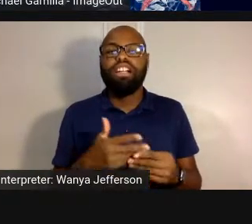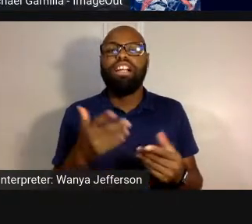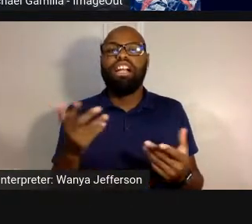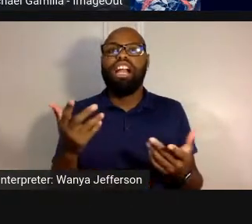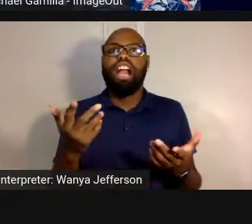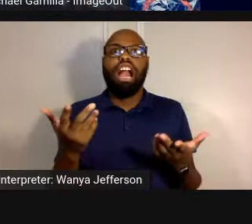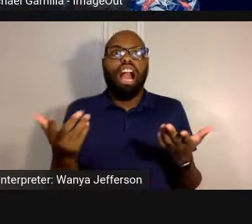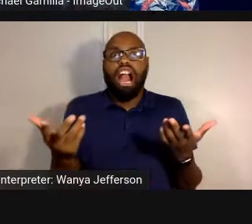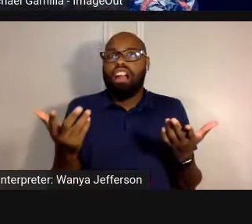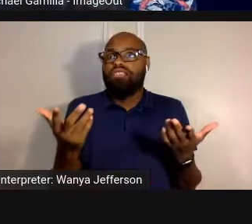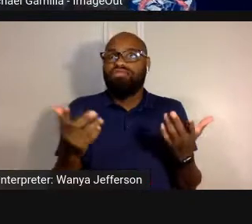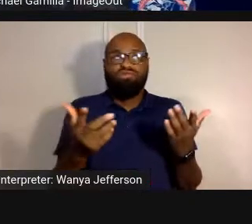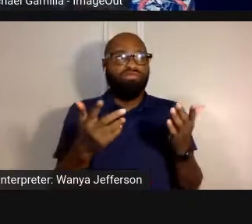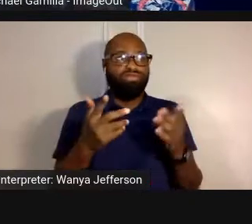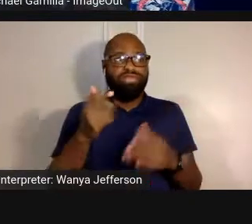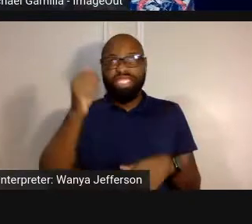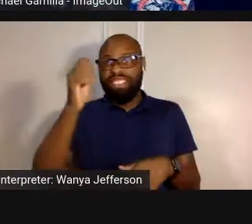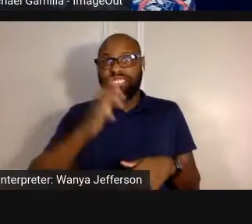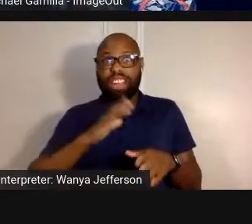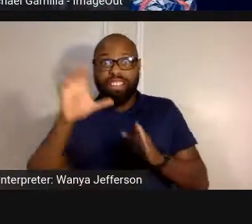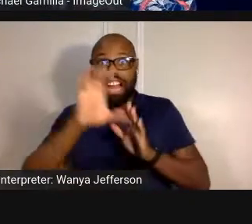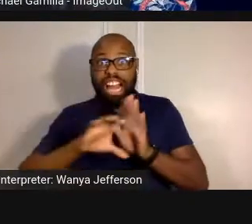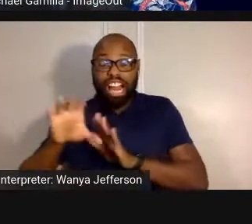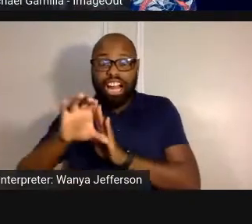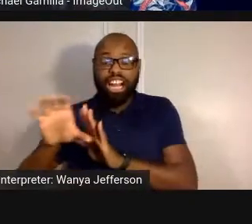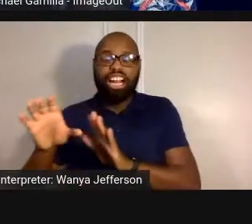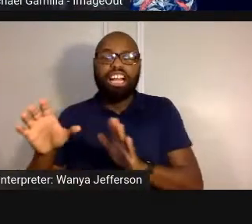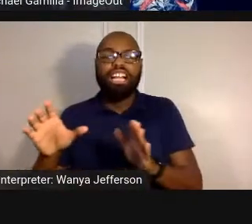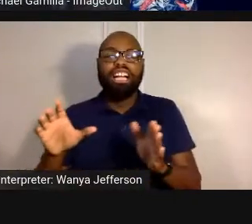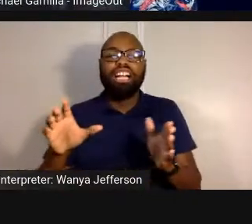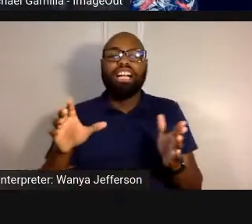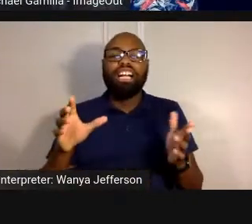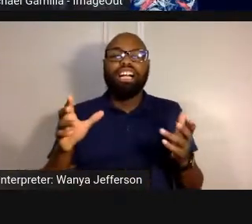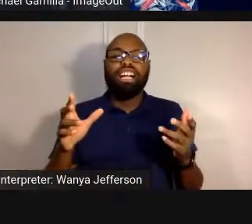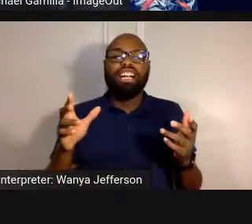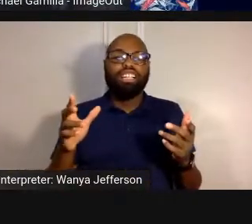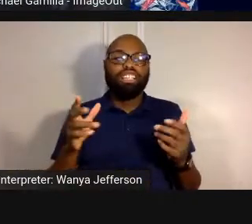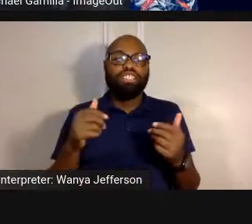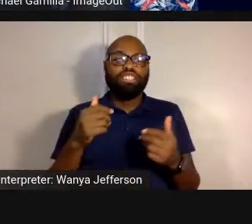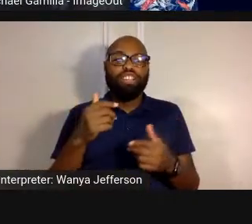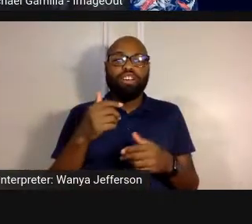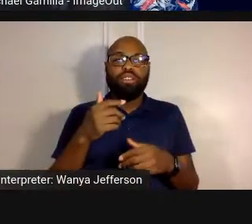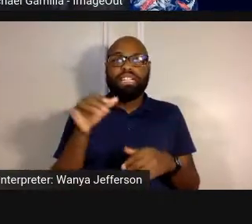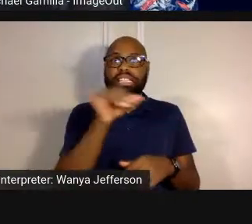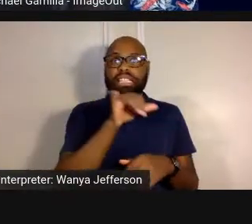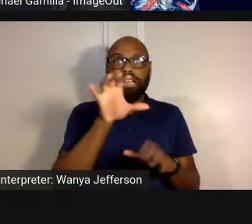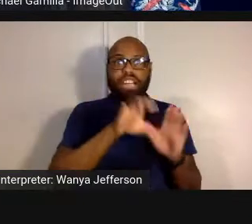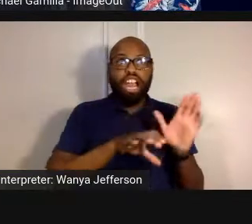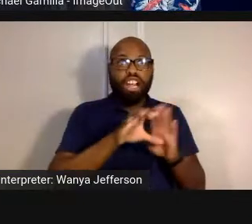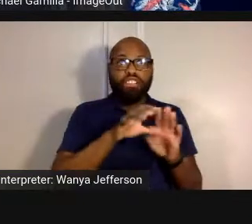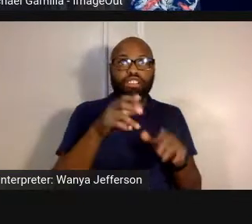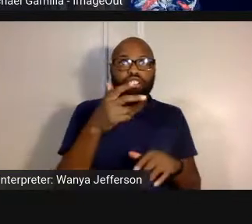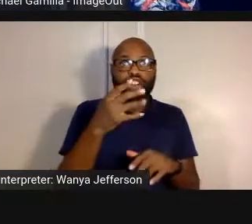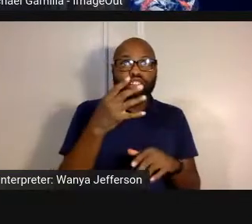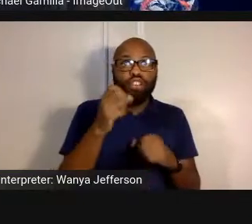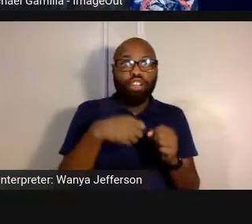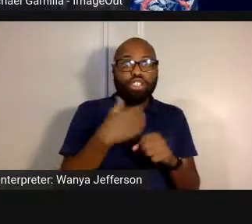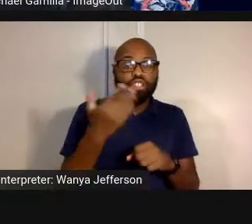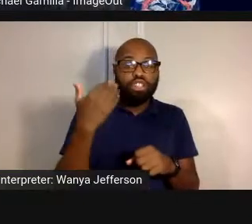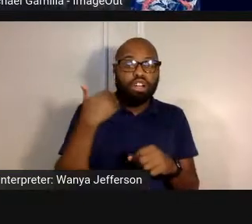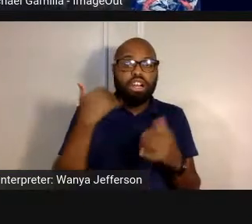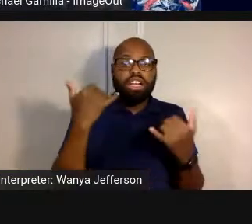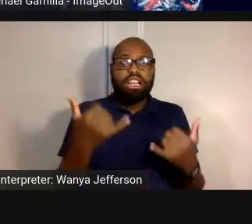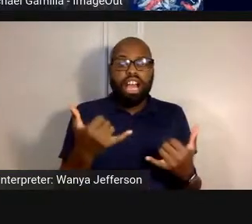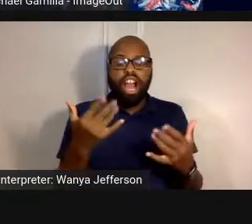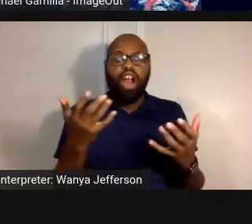So I just started to make the same characters for maybe 3 or 4 years, and now it's time to just try